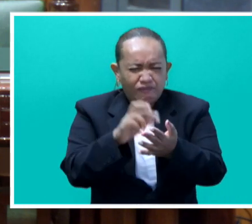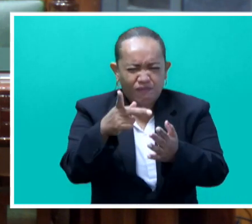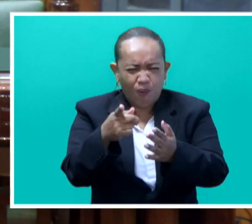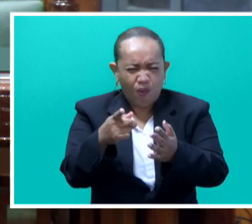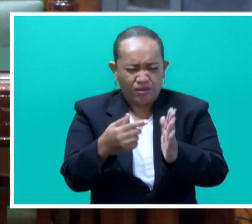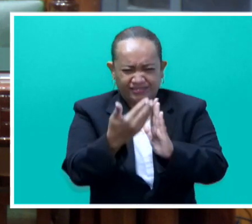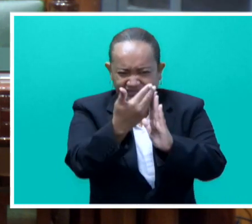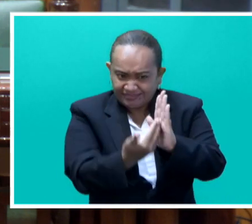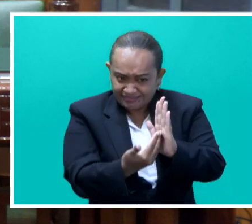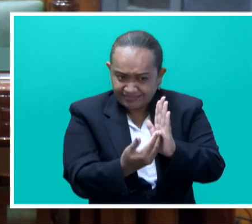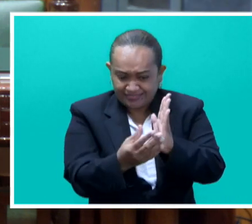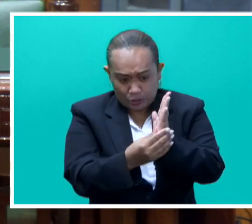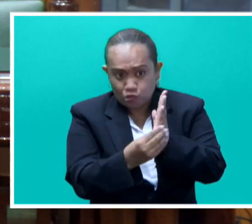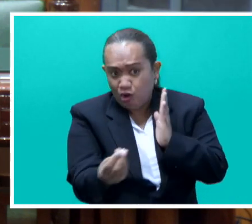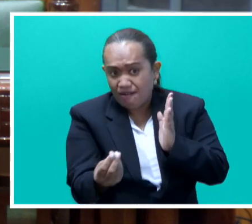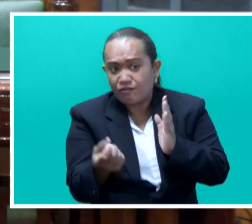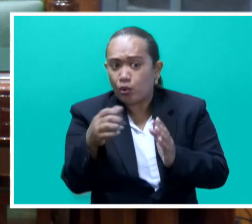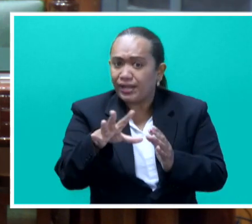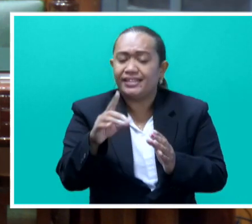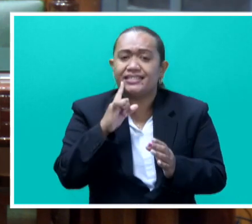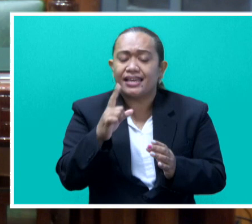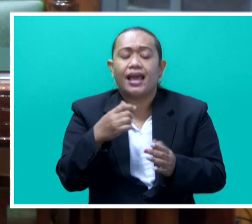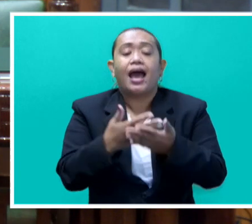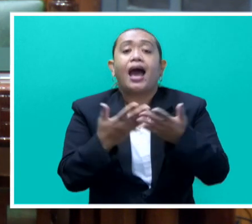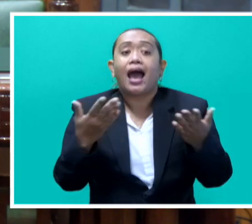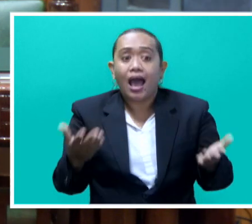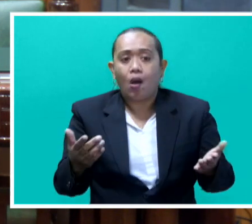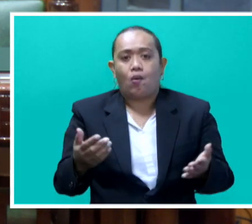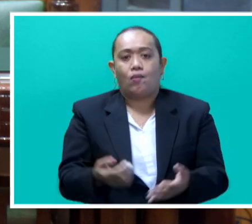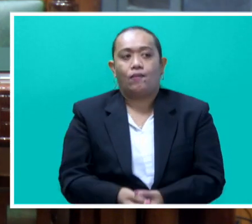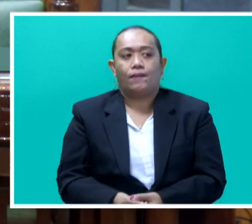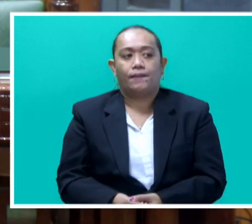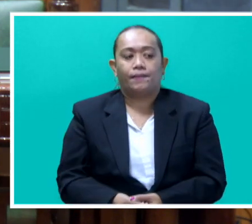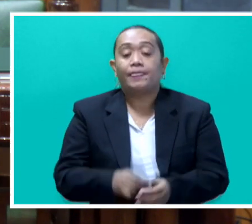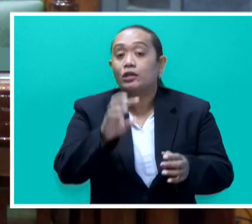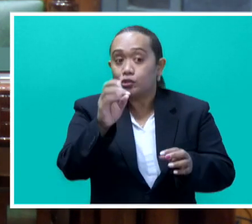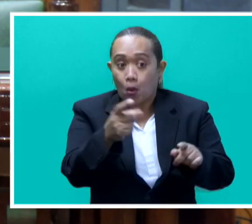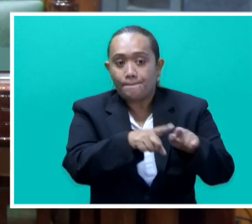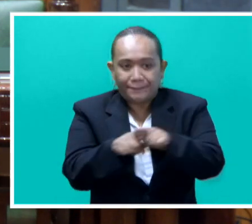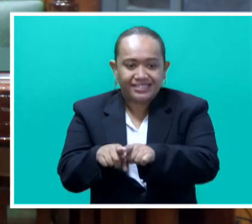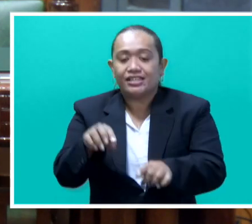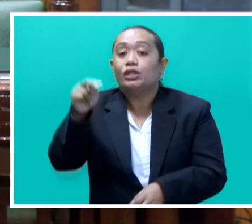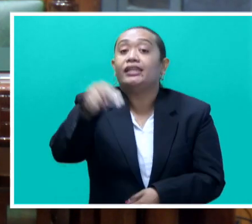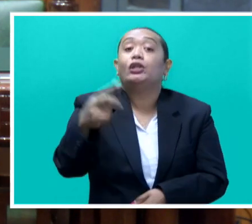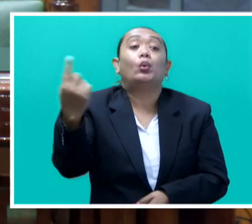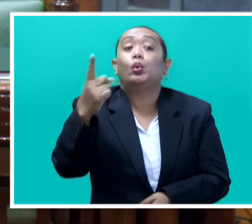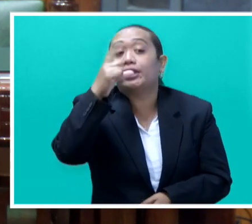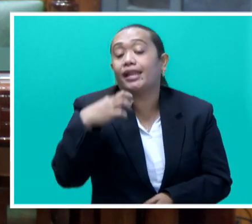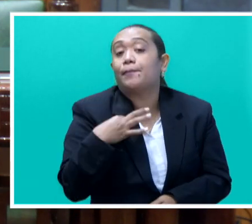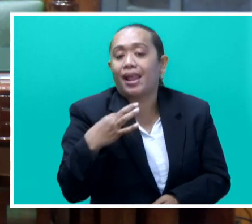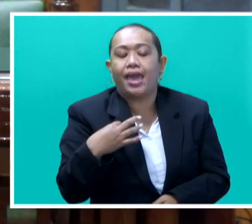makes reference to applications being lodged by accredited persons. This means that only those professionals who are qualified and have